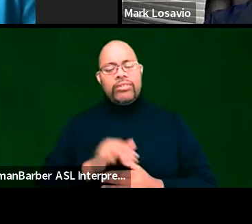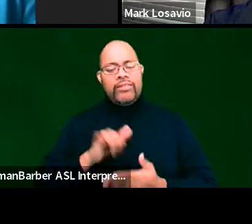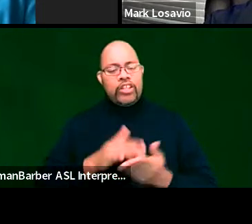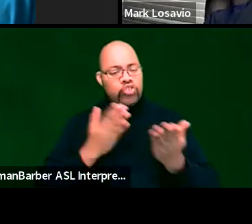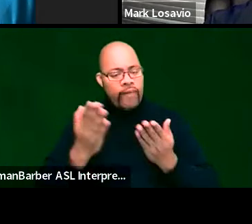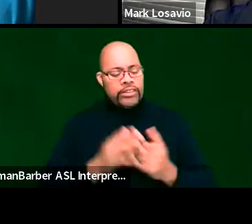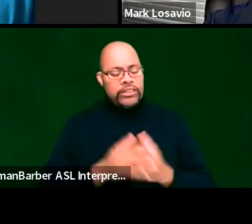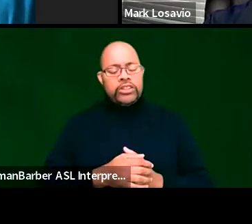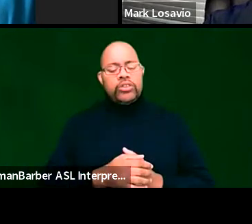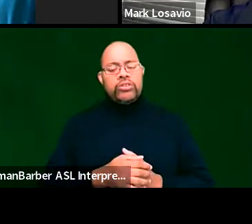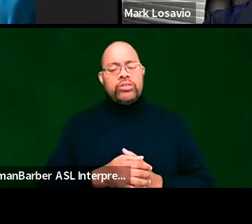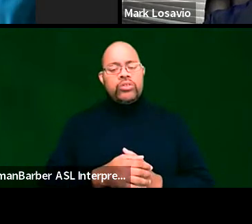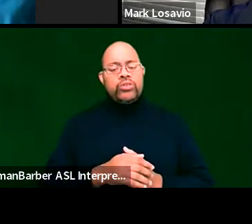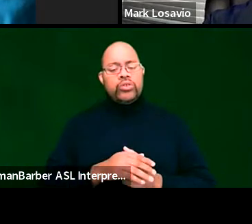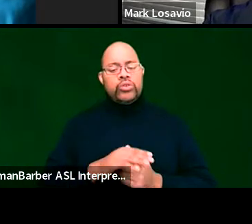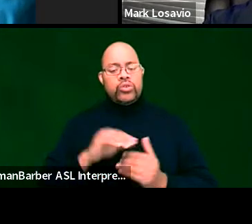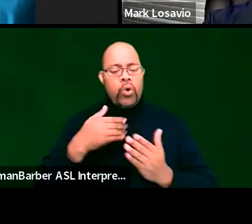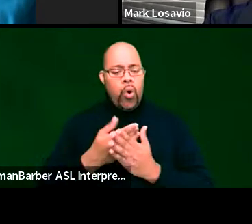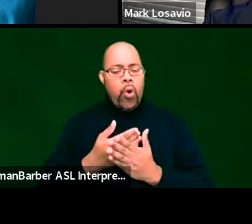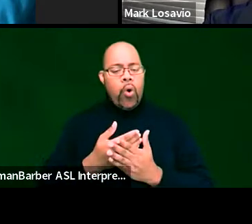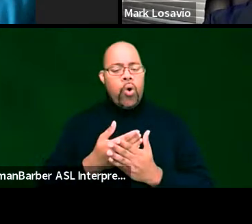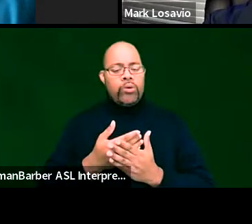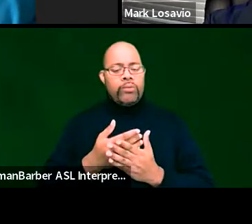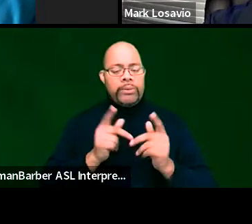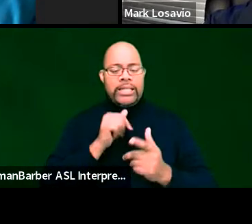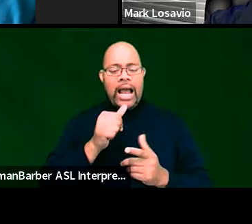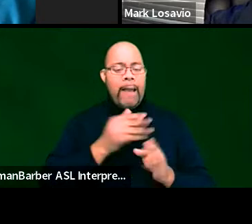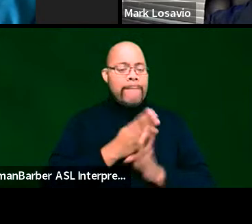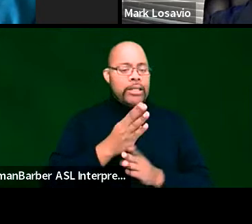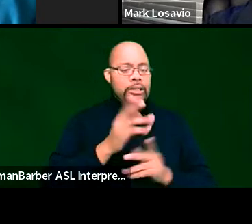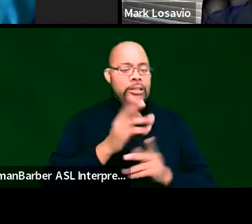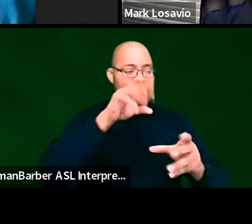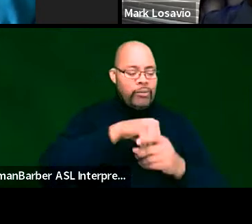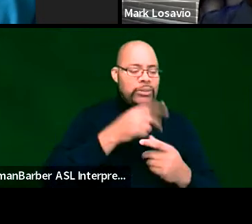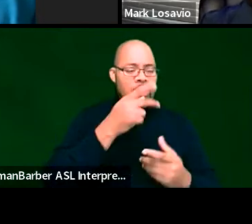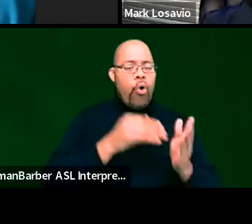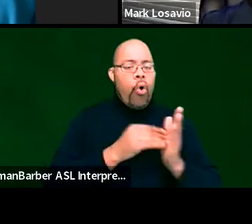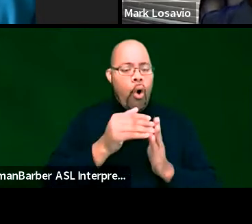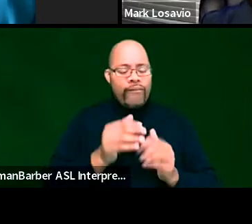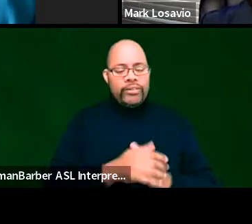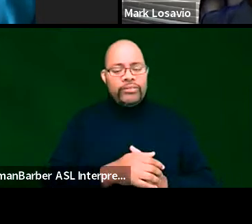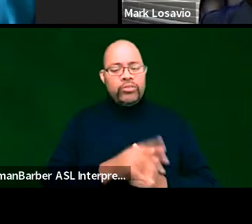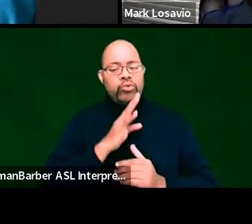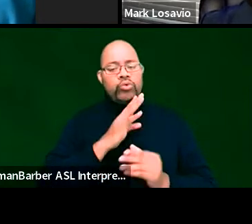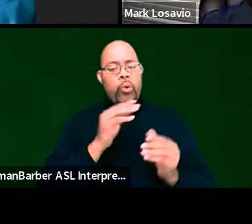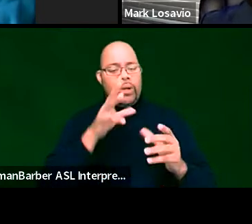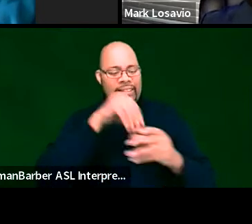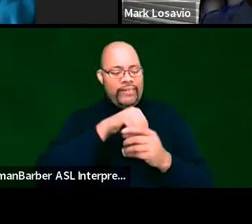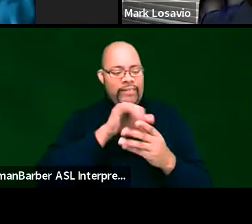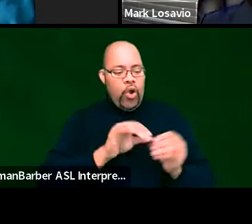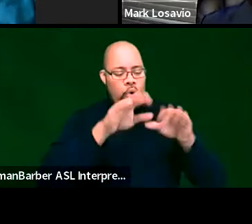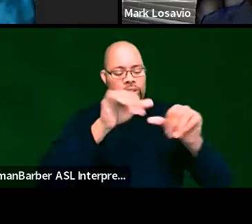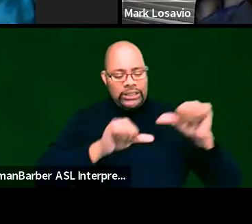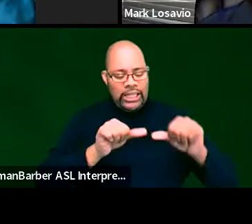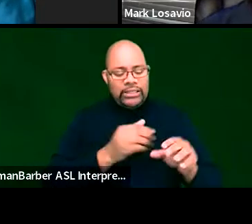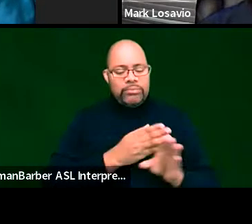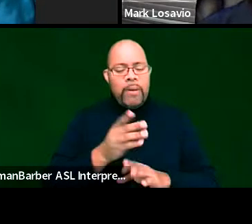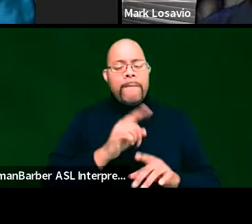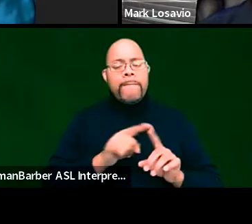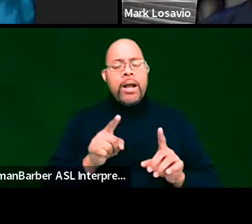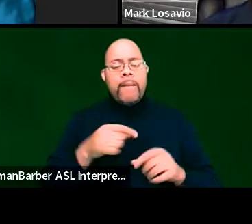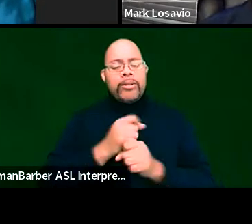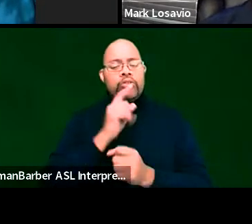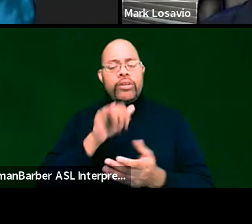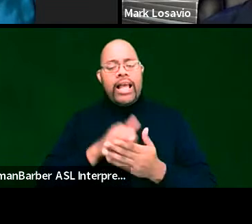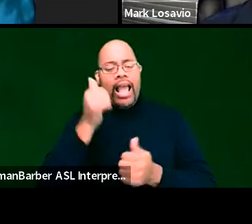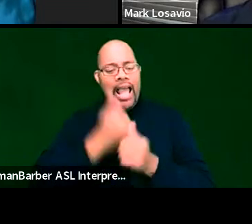services towards all communities, you know, not just the major players that we see oftentimes talking within the ocean science realm, but making